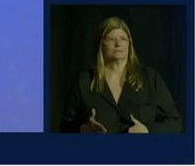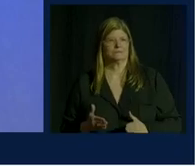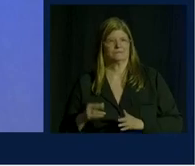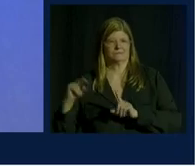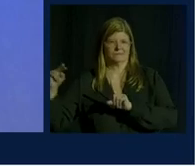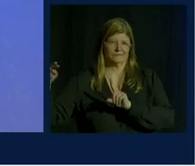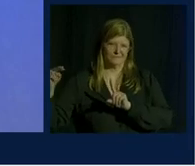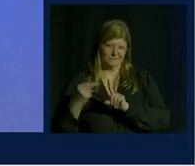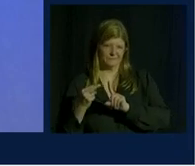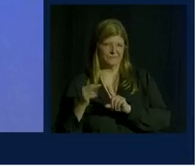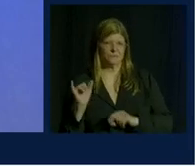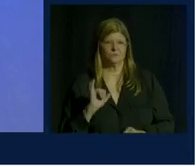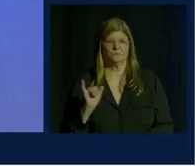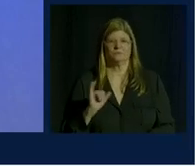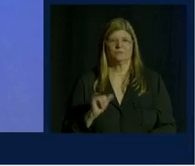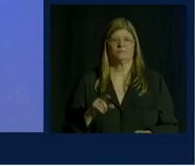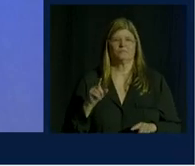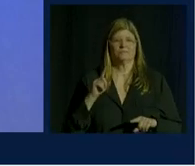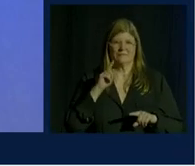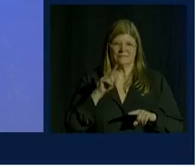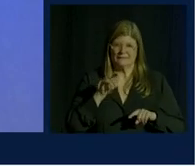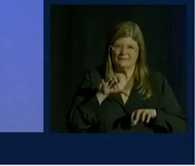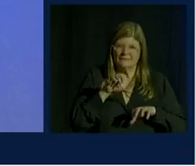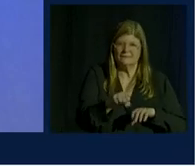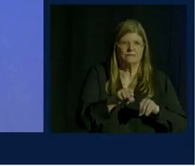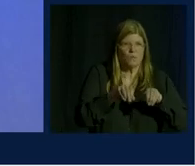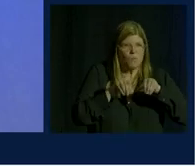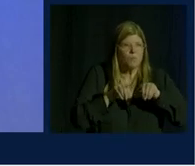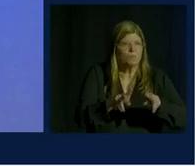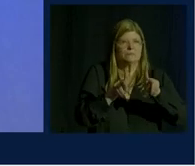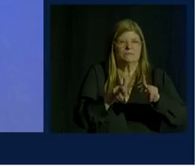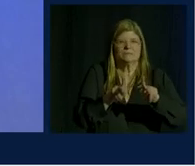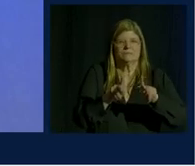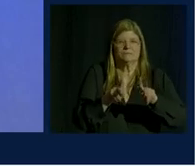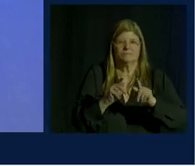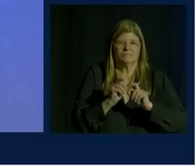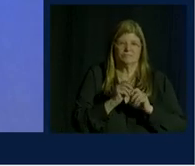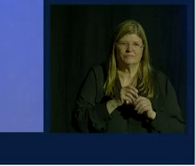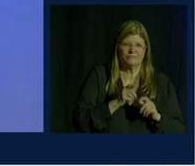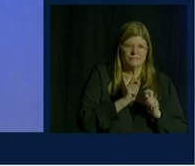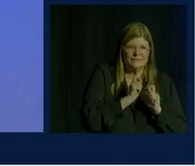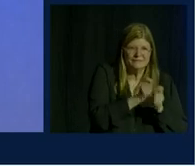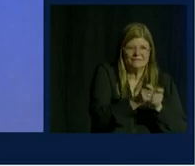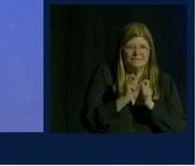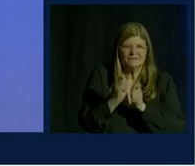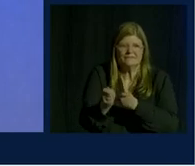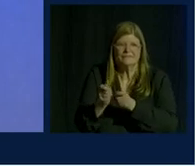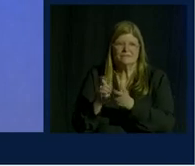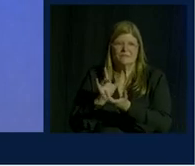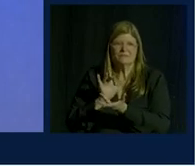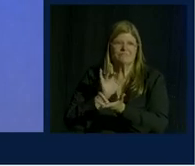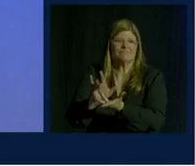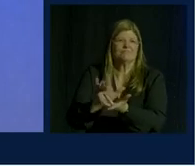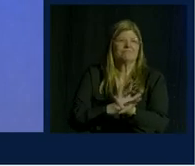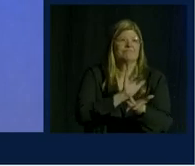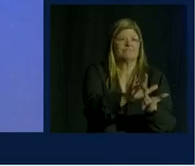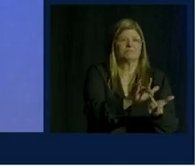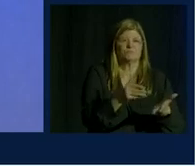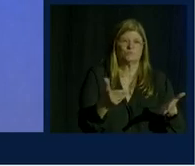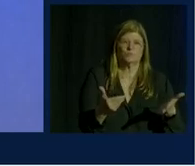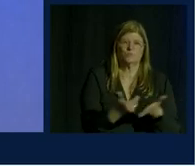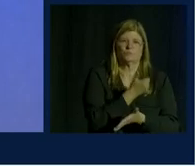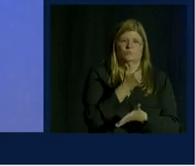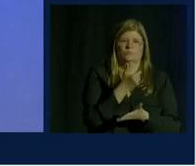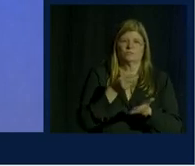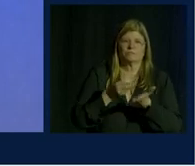opportunity like this to deliver and to also be able to reach new consumers. And I think that's also the really exciting thing that